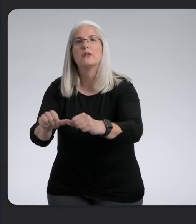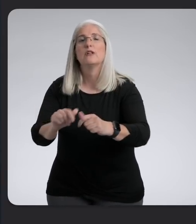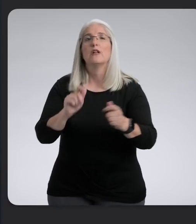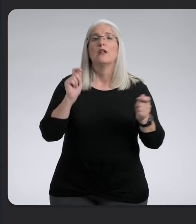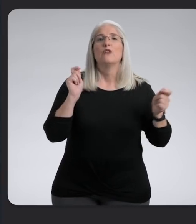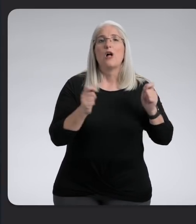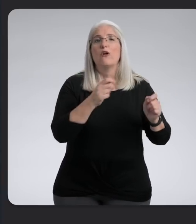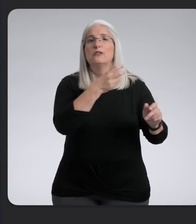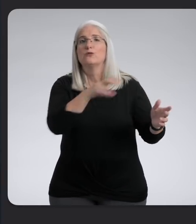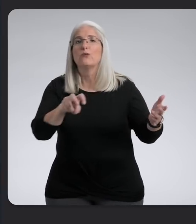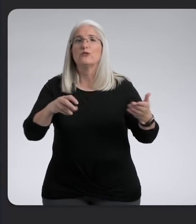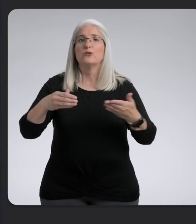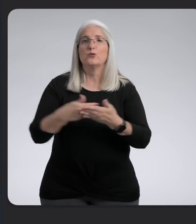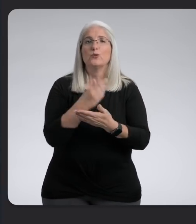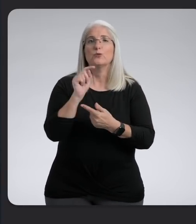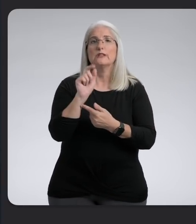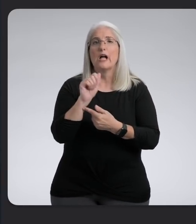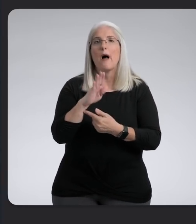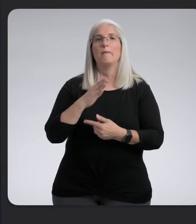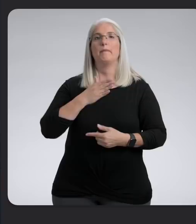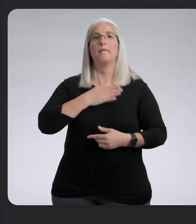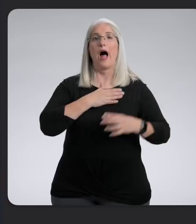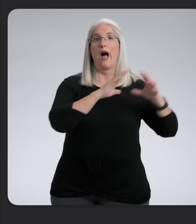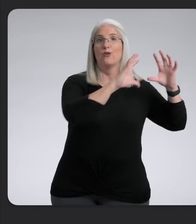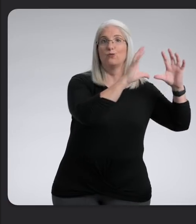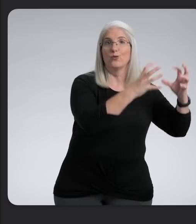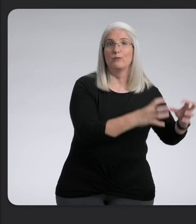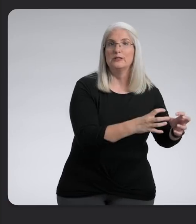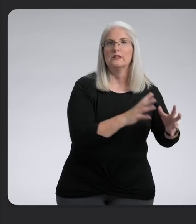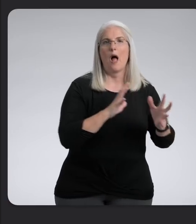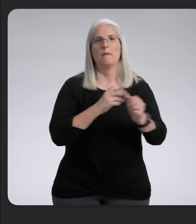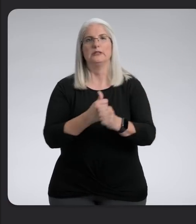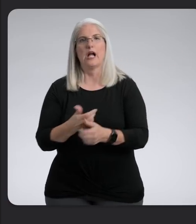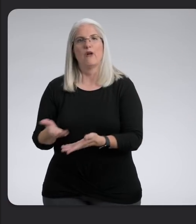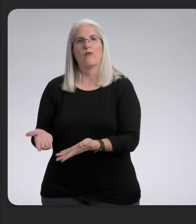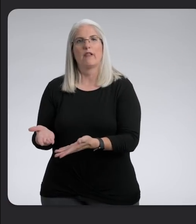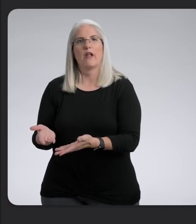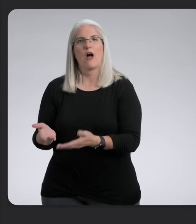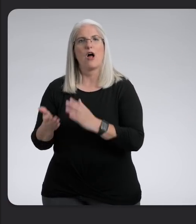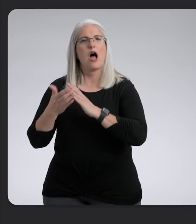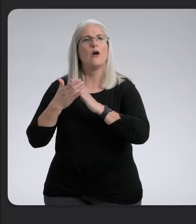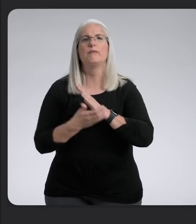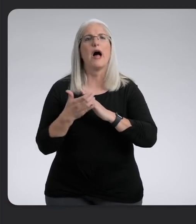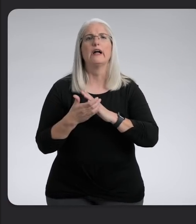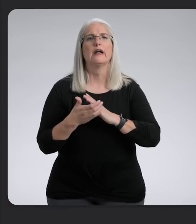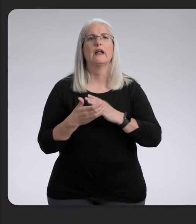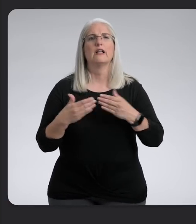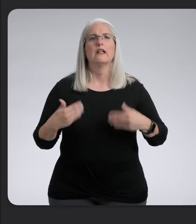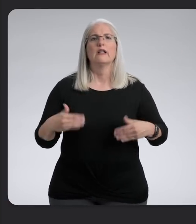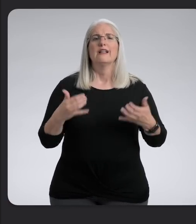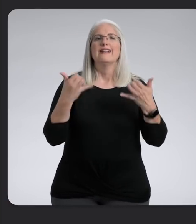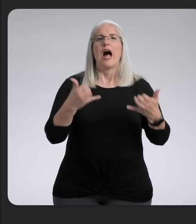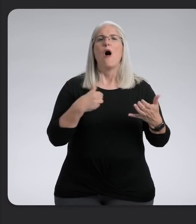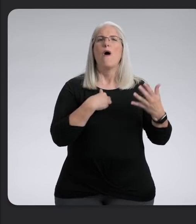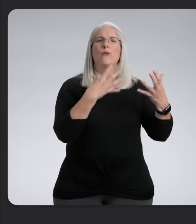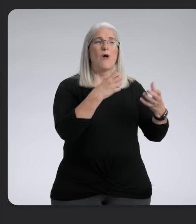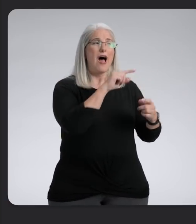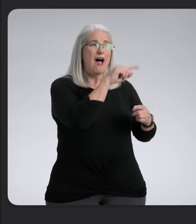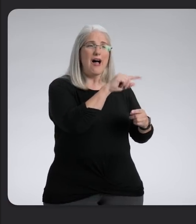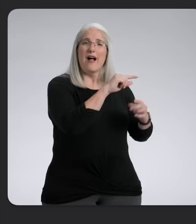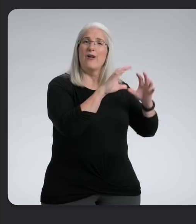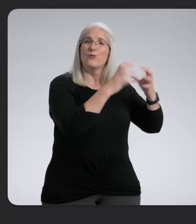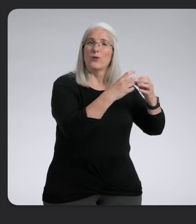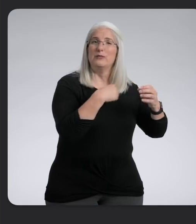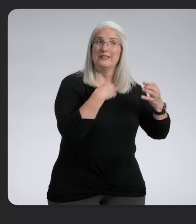my tab group is always up to date and I never miss a thing. I can't wait to share these trip ideas with my family. And I can just drag this tab group into an